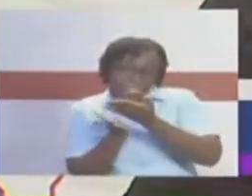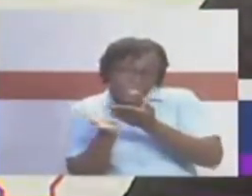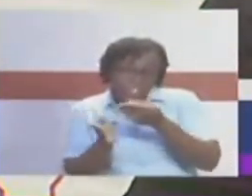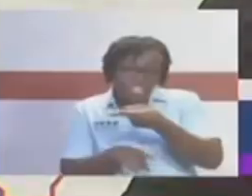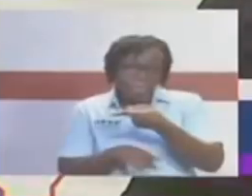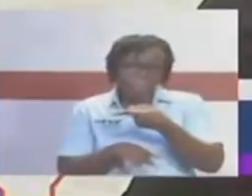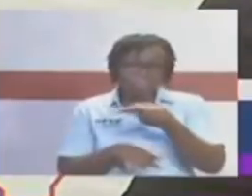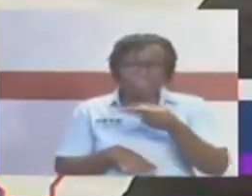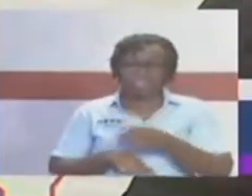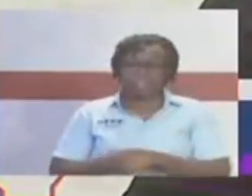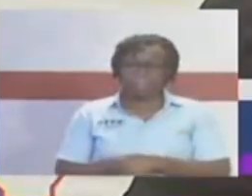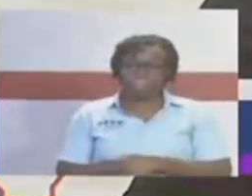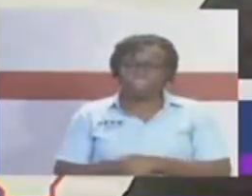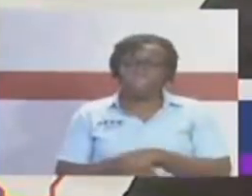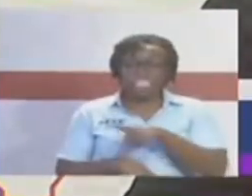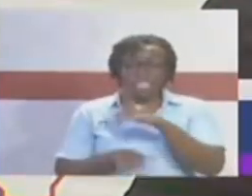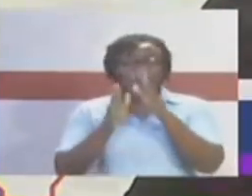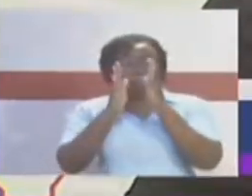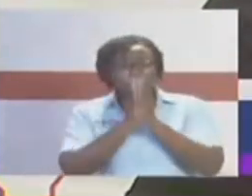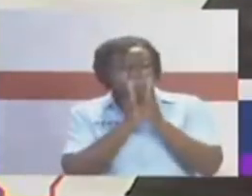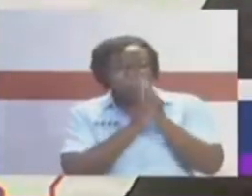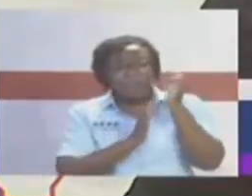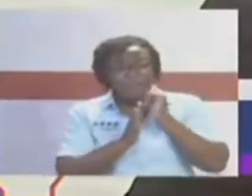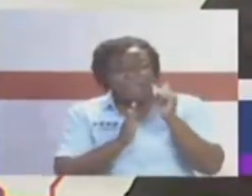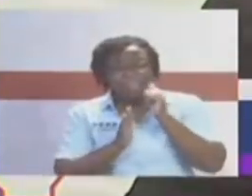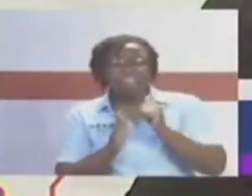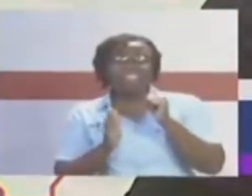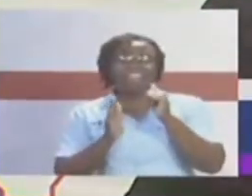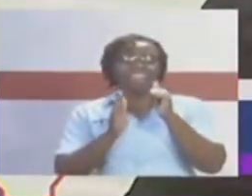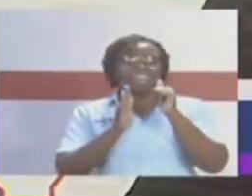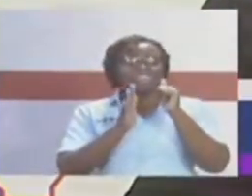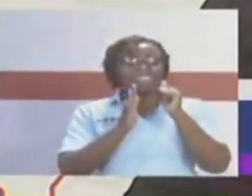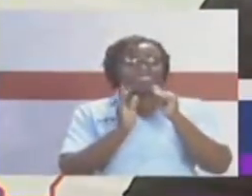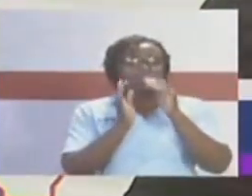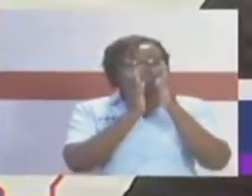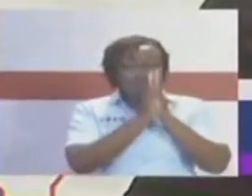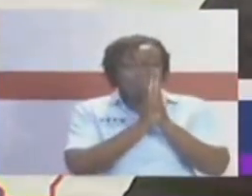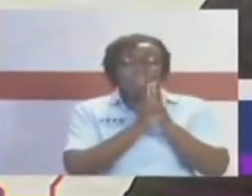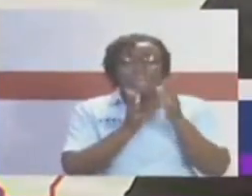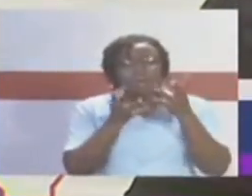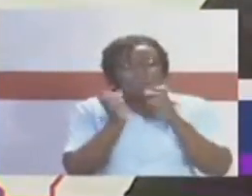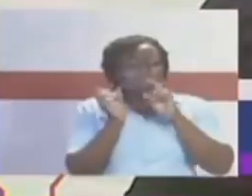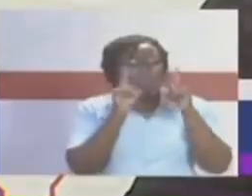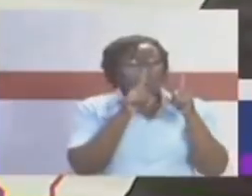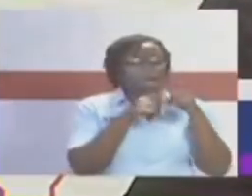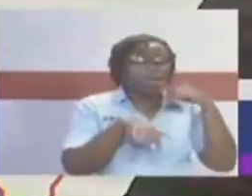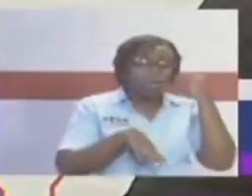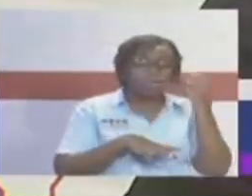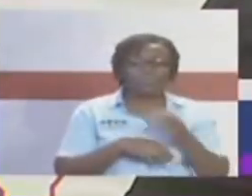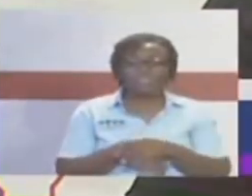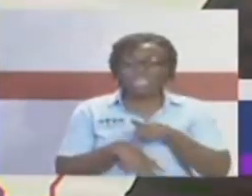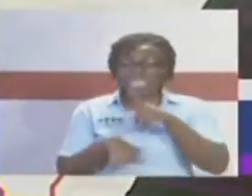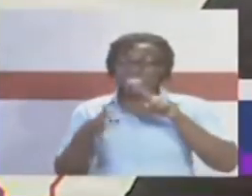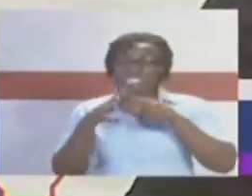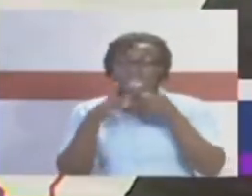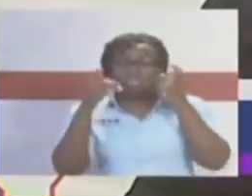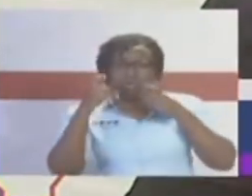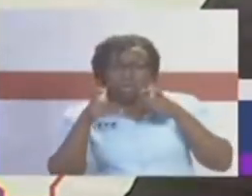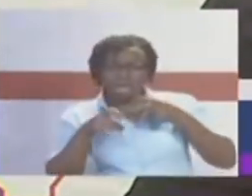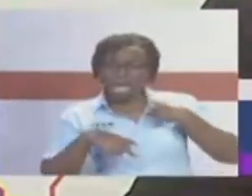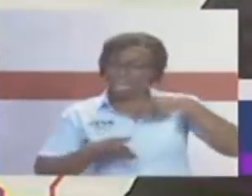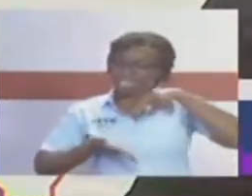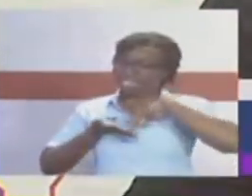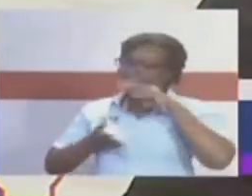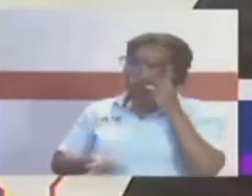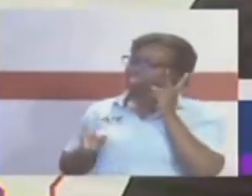praying, Doc, and asking God to take me back home to my family. He starts crying. I stand there listening, giving him the time